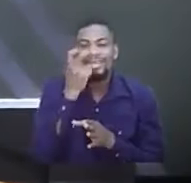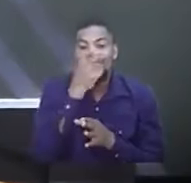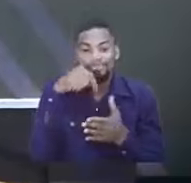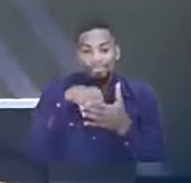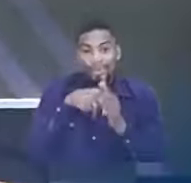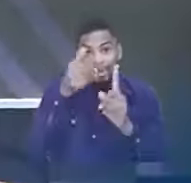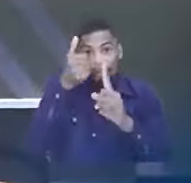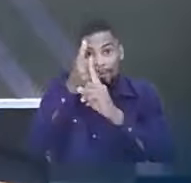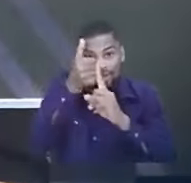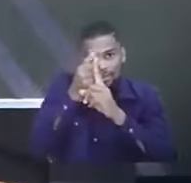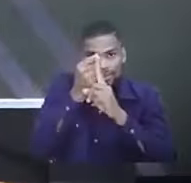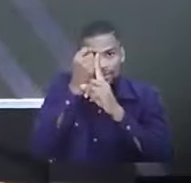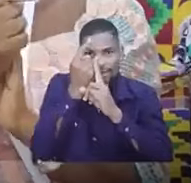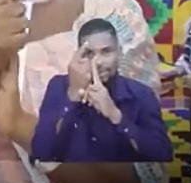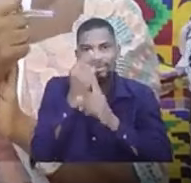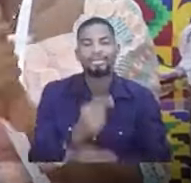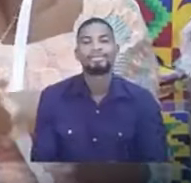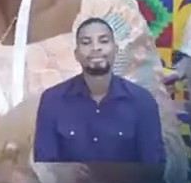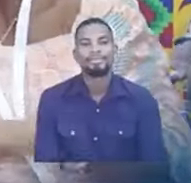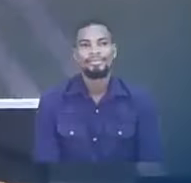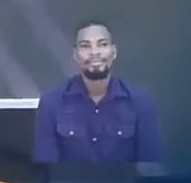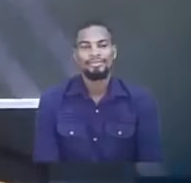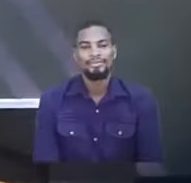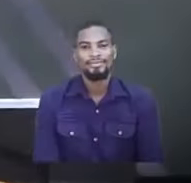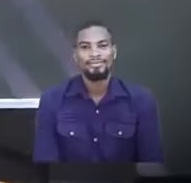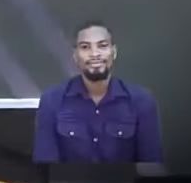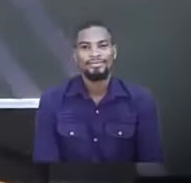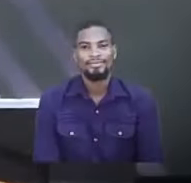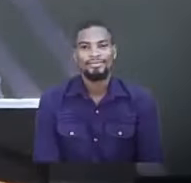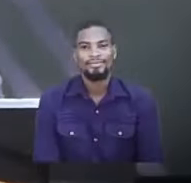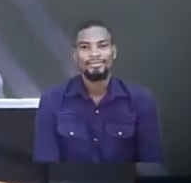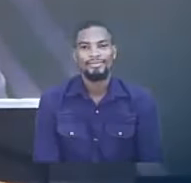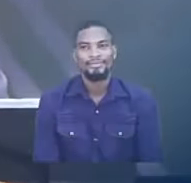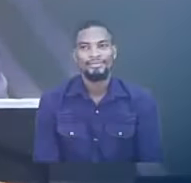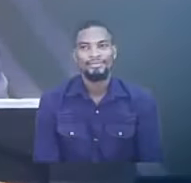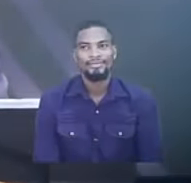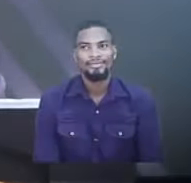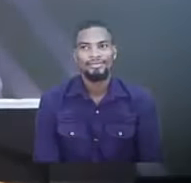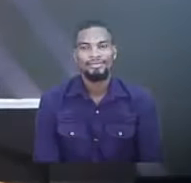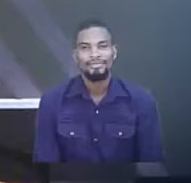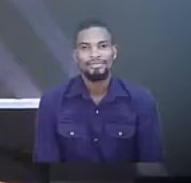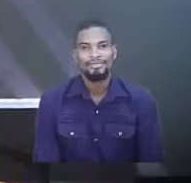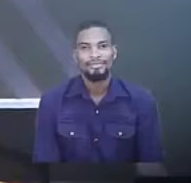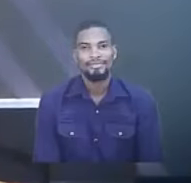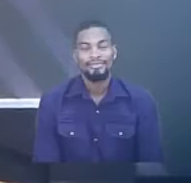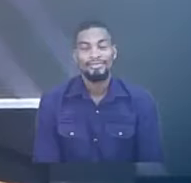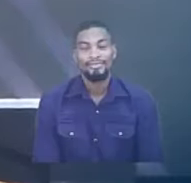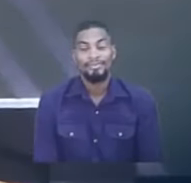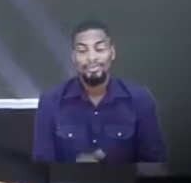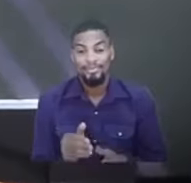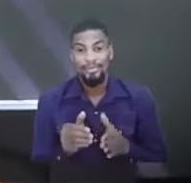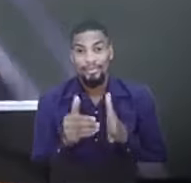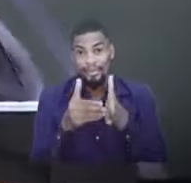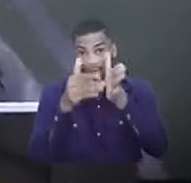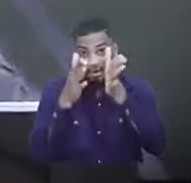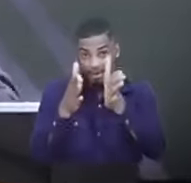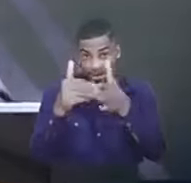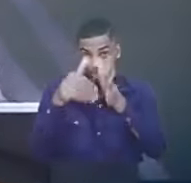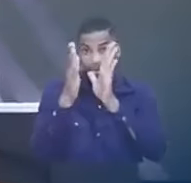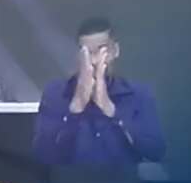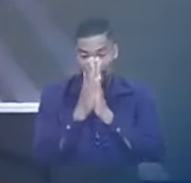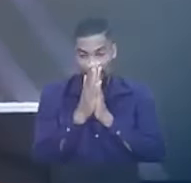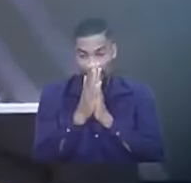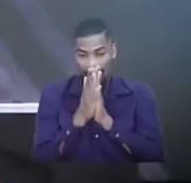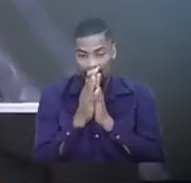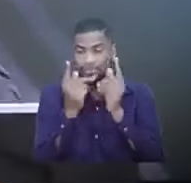understanding. And so, especially the people who will be leading the prayer meetings, try and then speak the English,